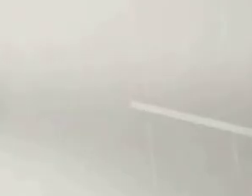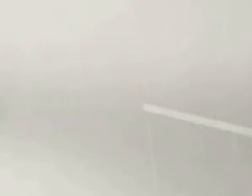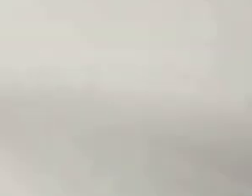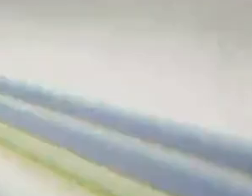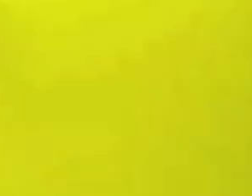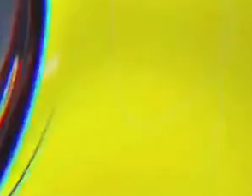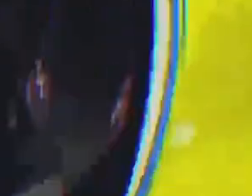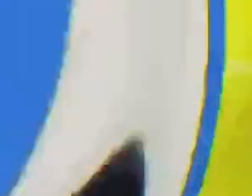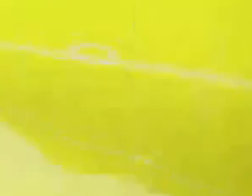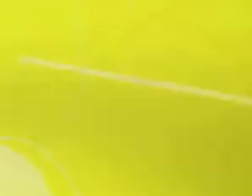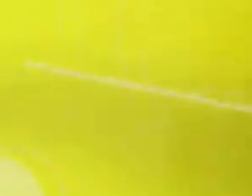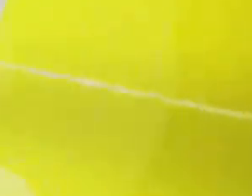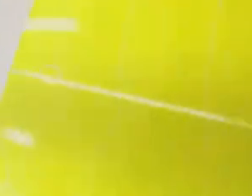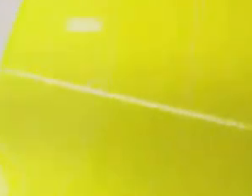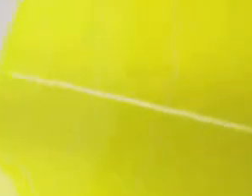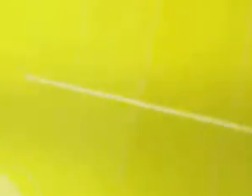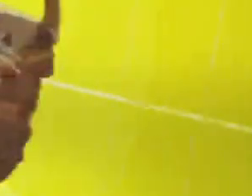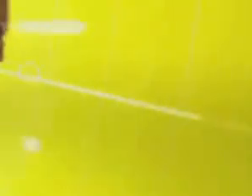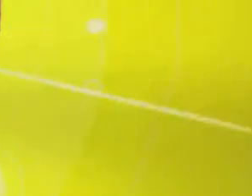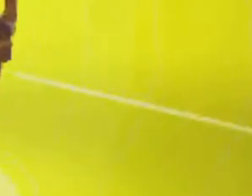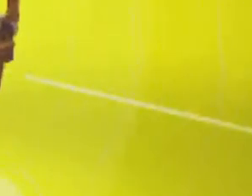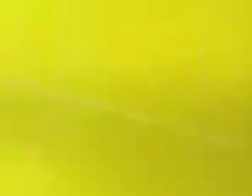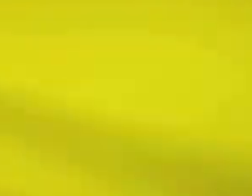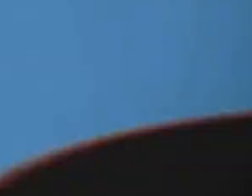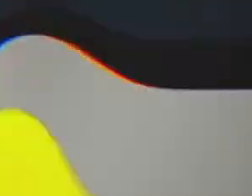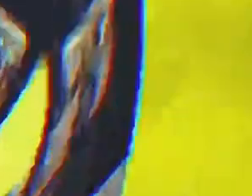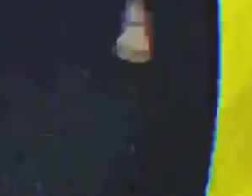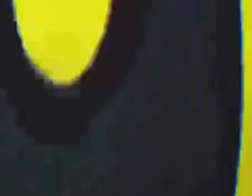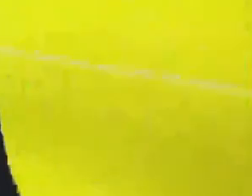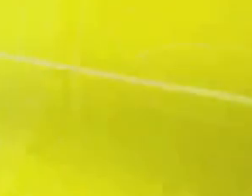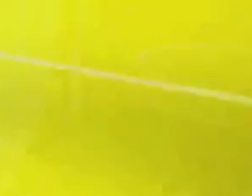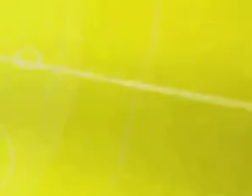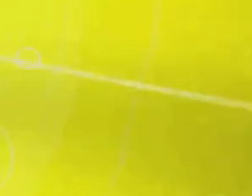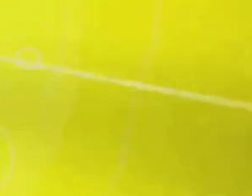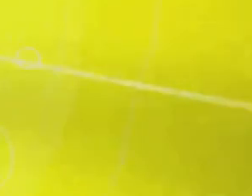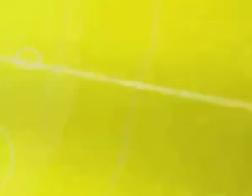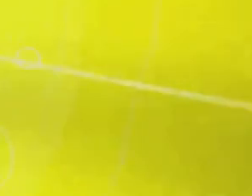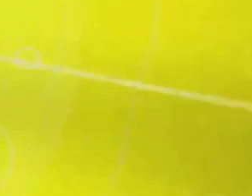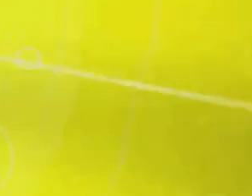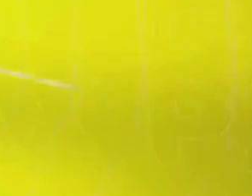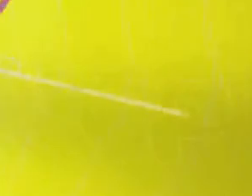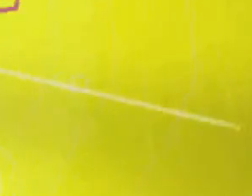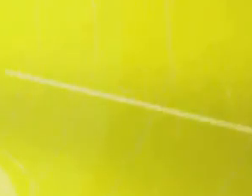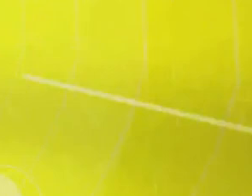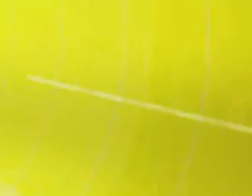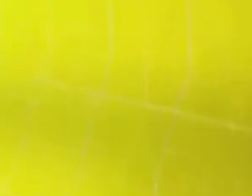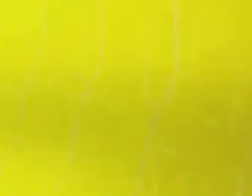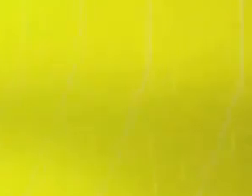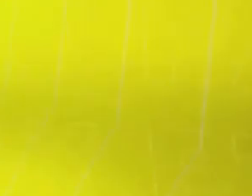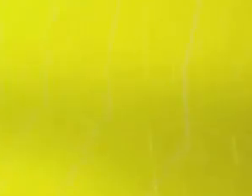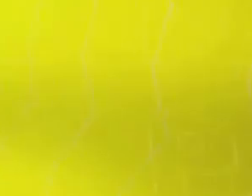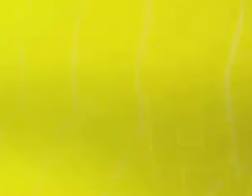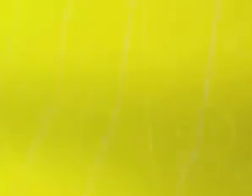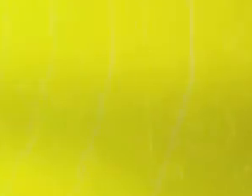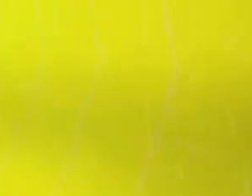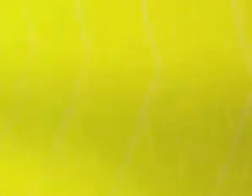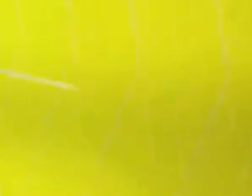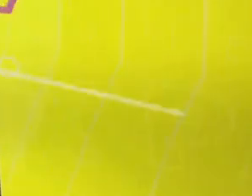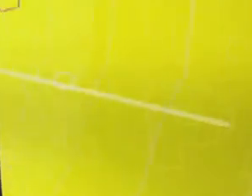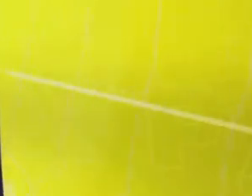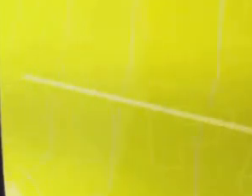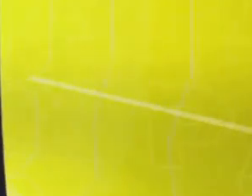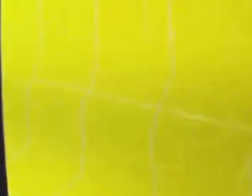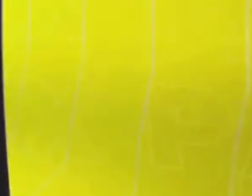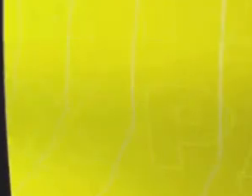stand the chance to win smartphones, gift sets, hampers, and lots more. Visit our social media pages to find out more. We appreciate you for paying your